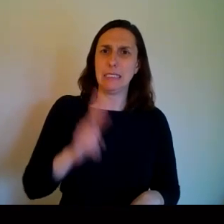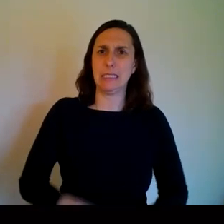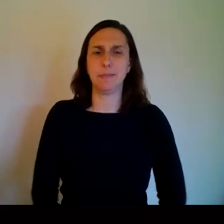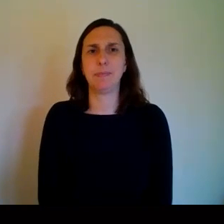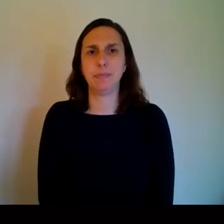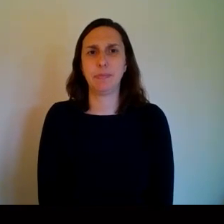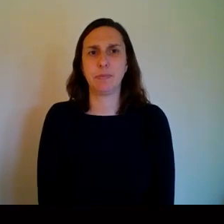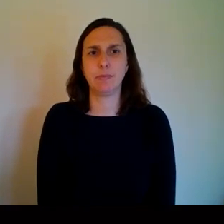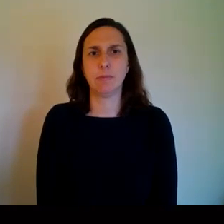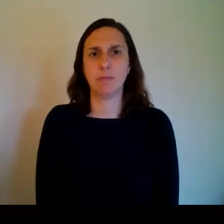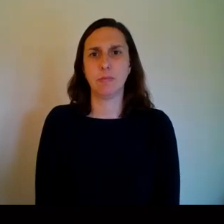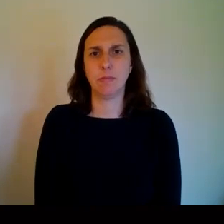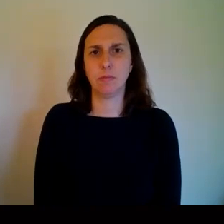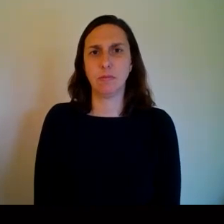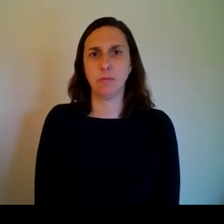at 60.